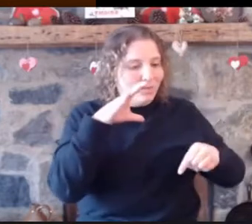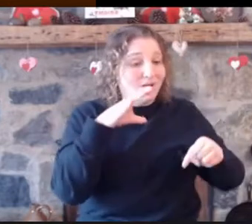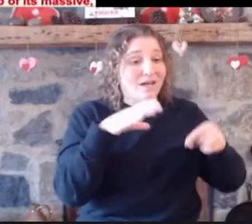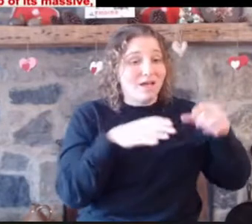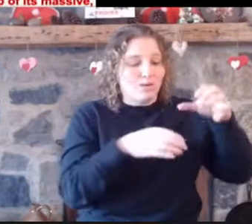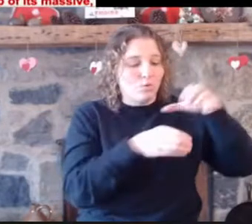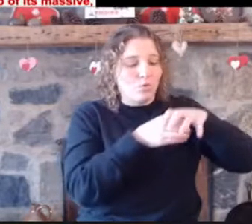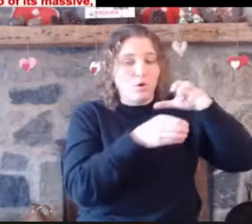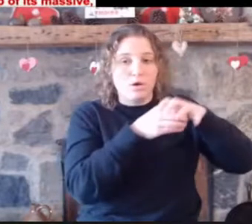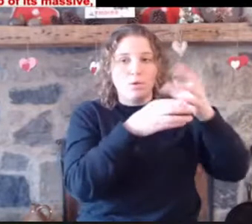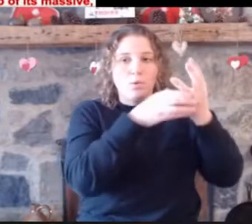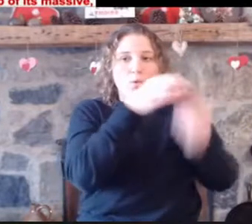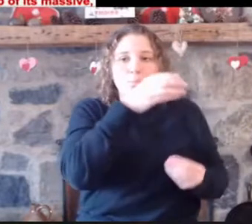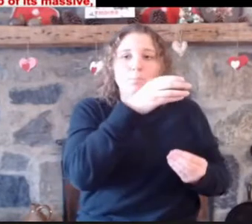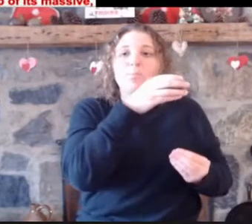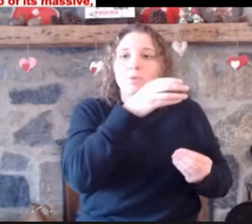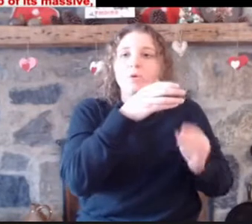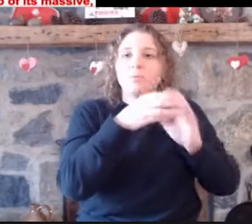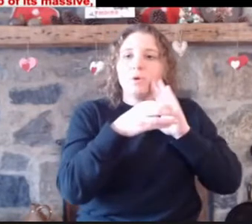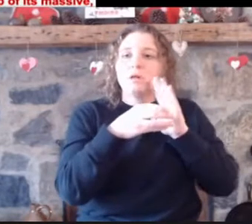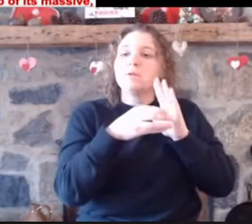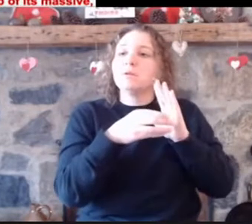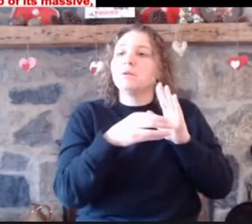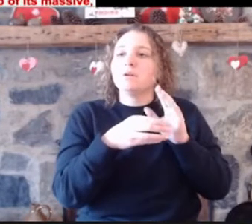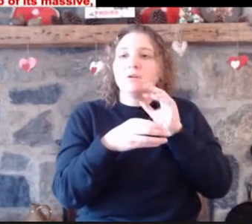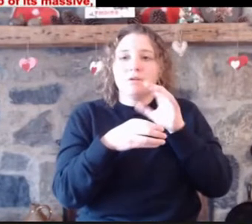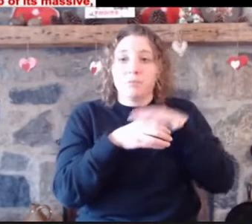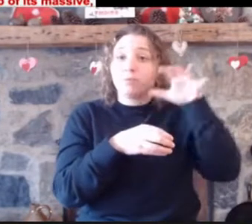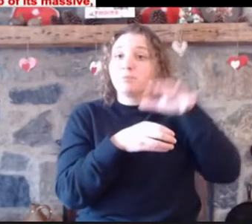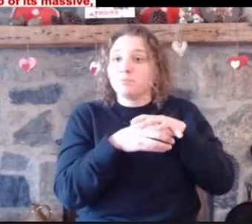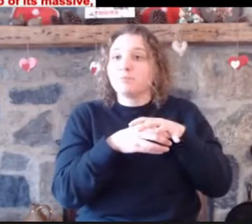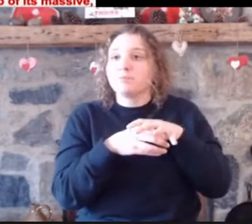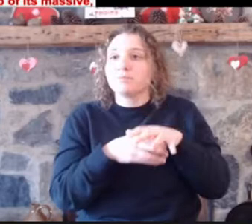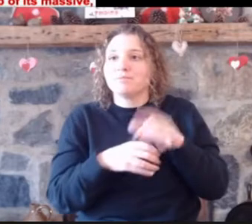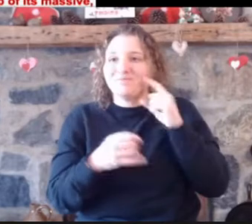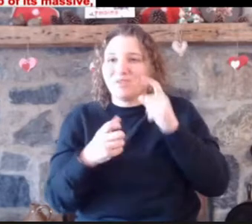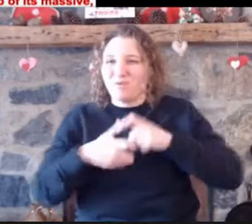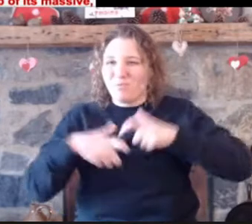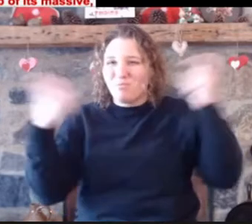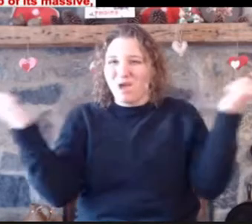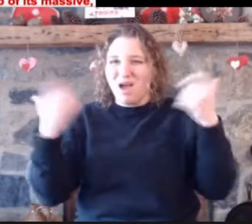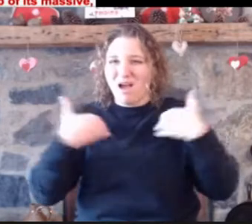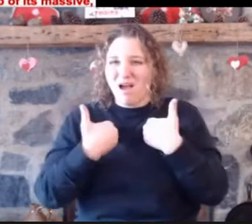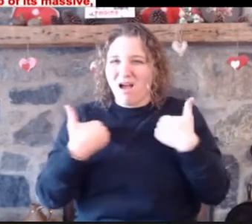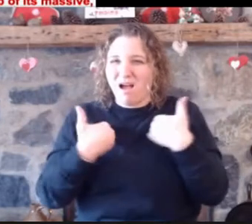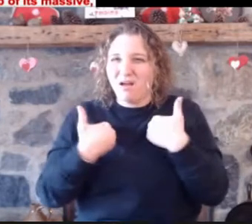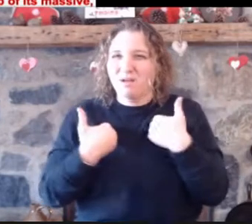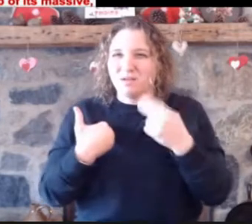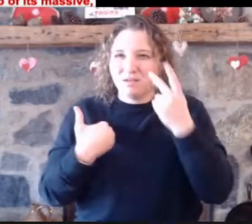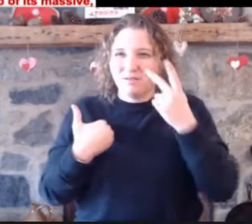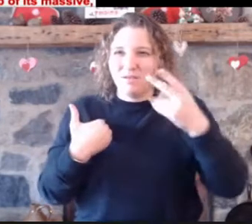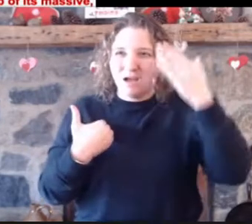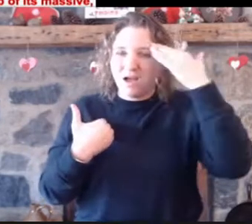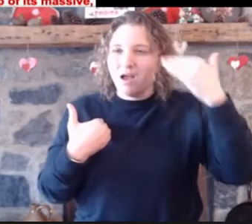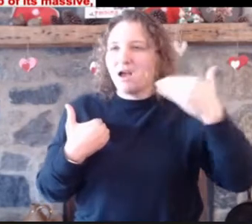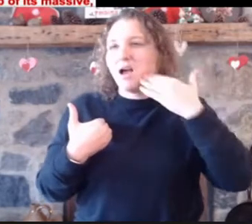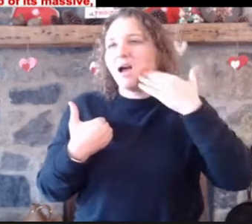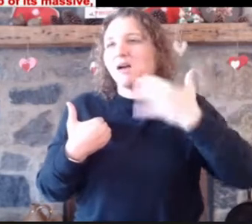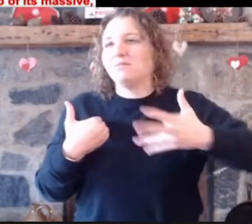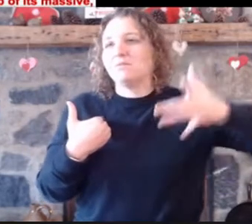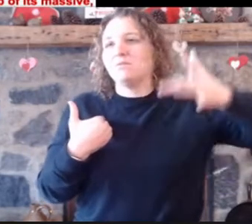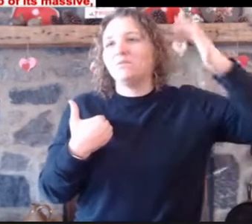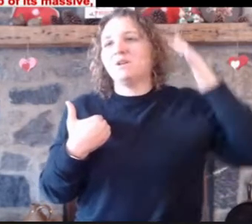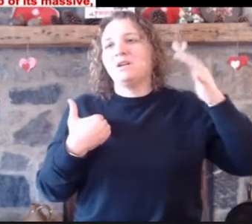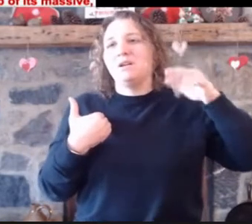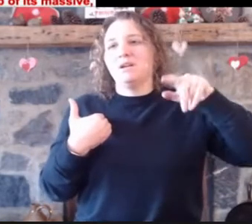far down. So back to giant sea monsters, tannin. Here, a head was found of a prehistoric pilosaur,